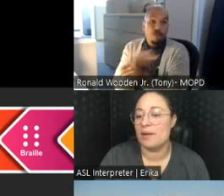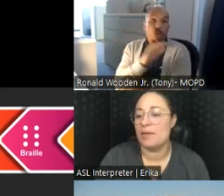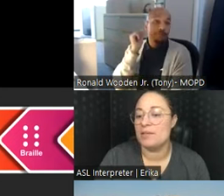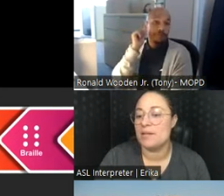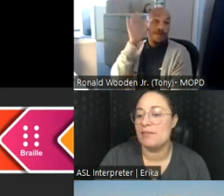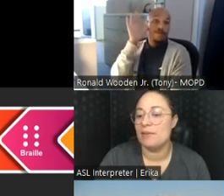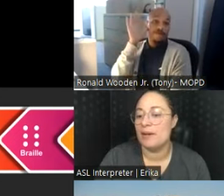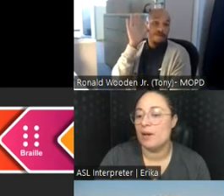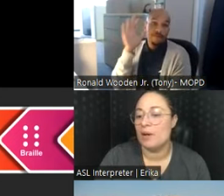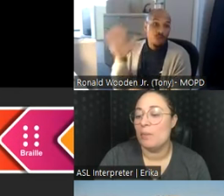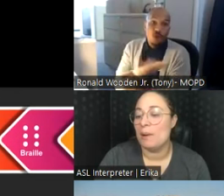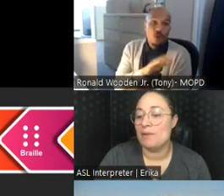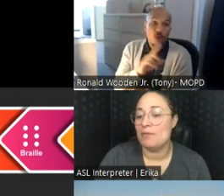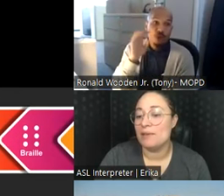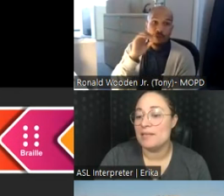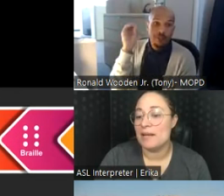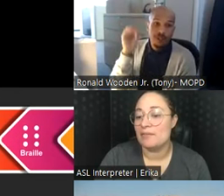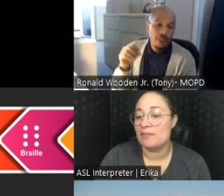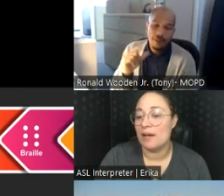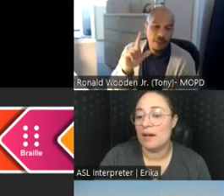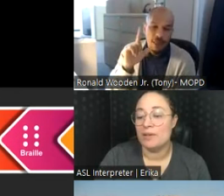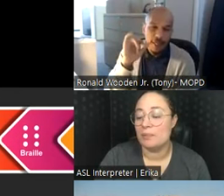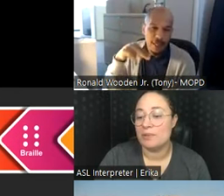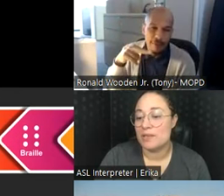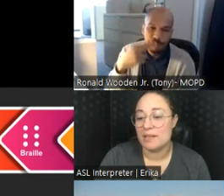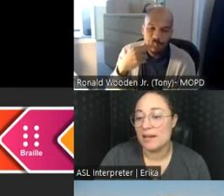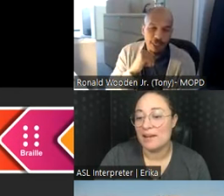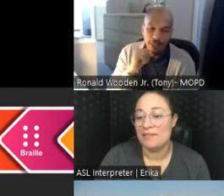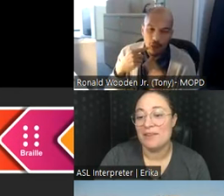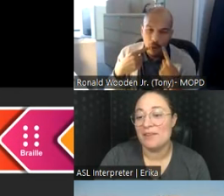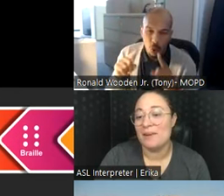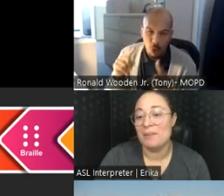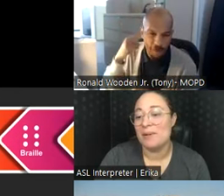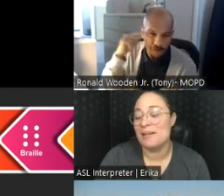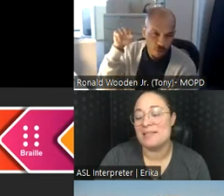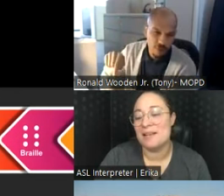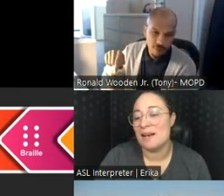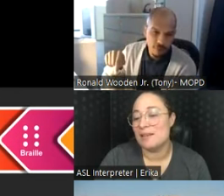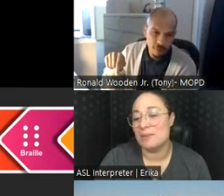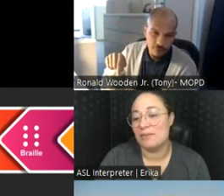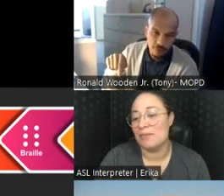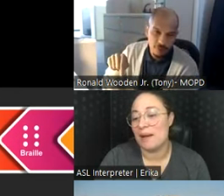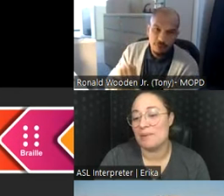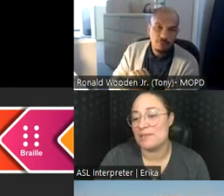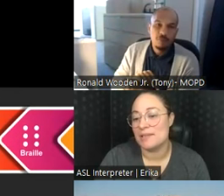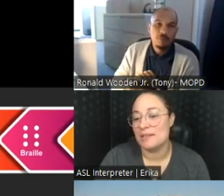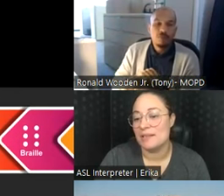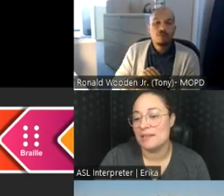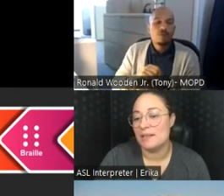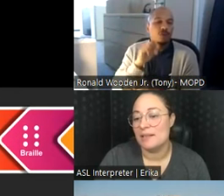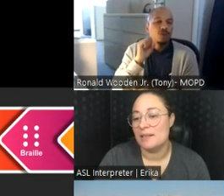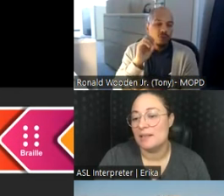With other deaf who might be fully deaf, 100% deaf, lip reading is not going to work for that